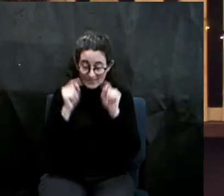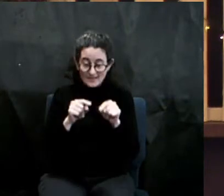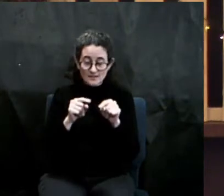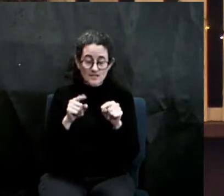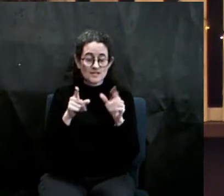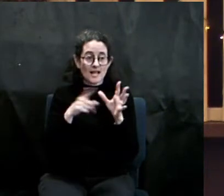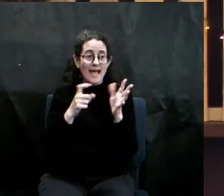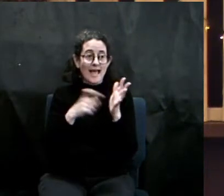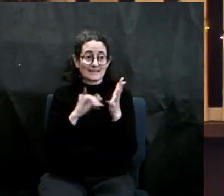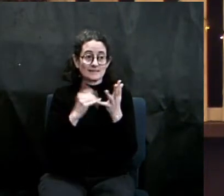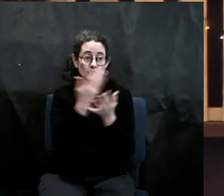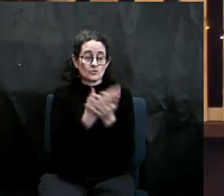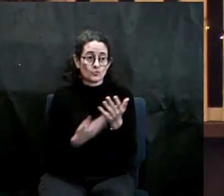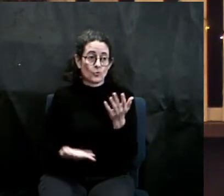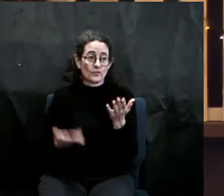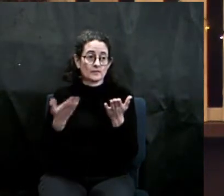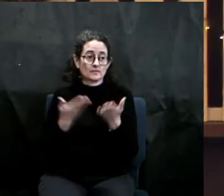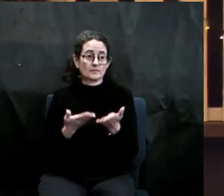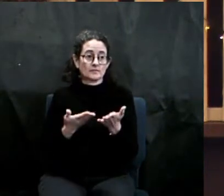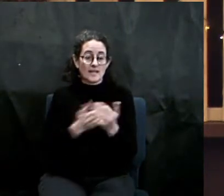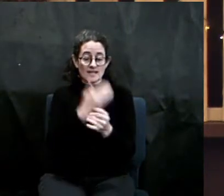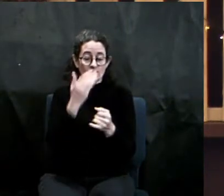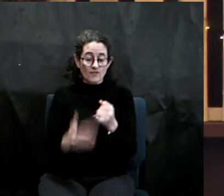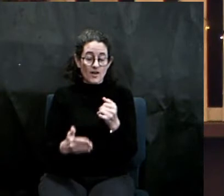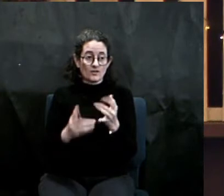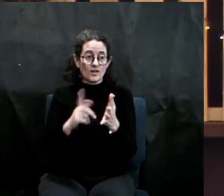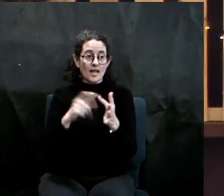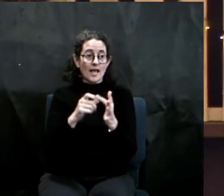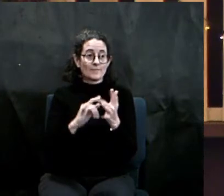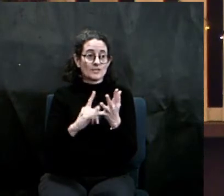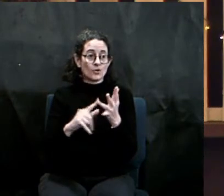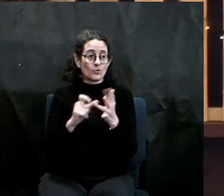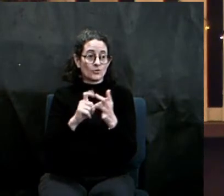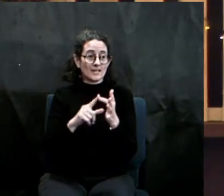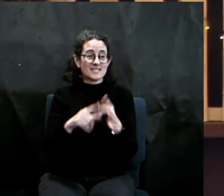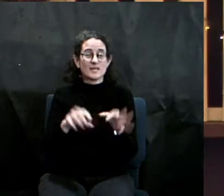all about. And this final episode, it's the perfect climax to that message.